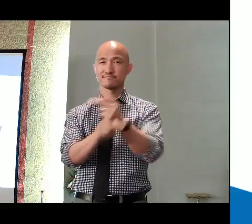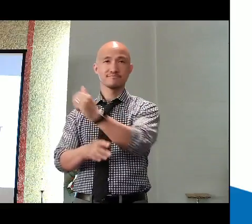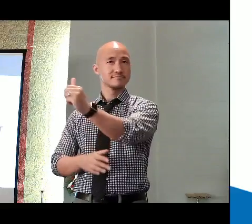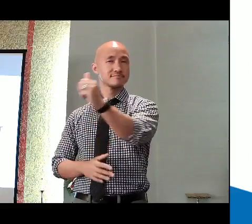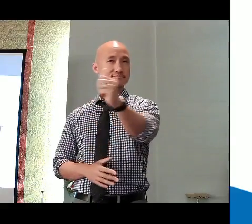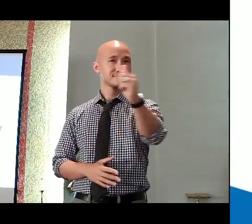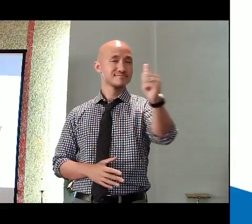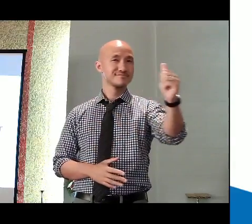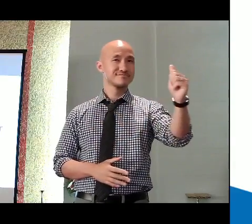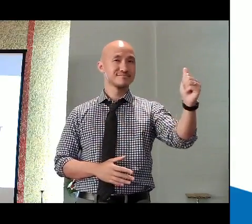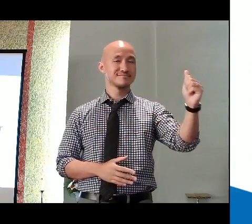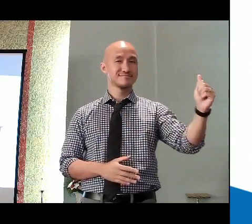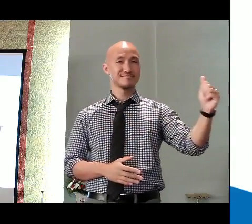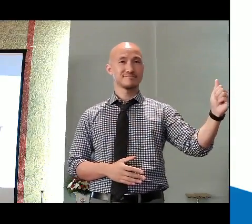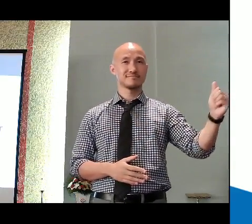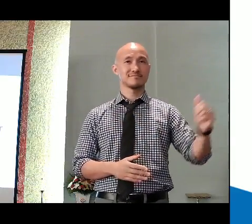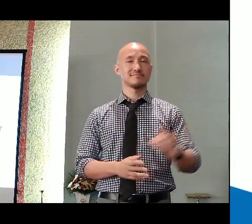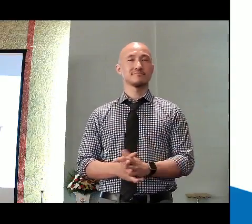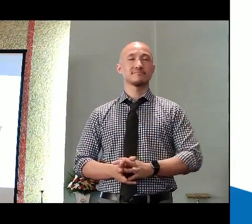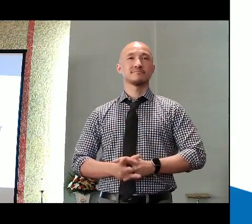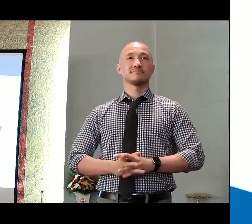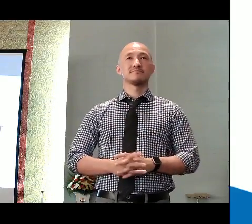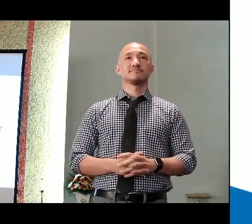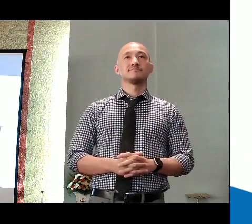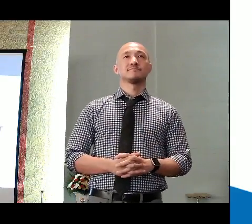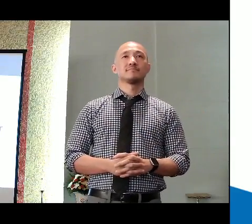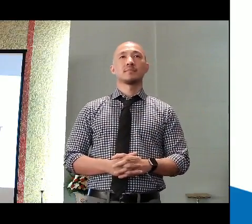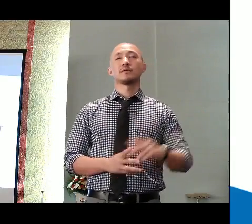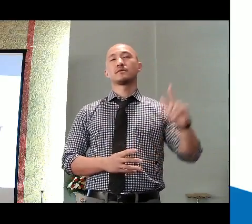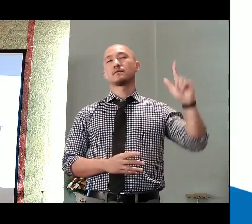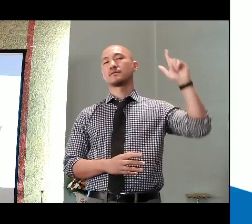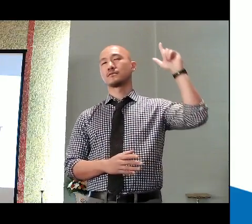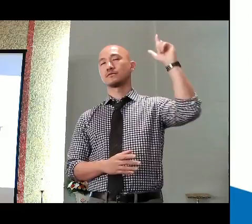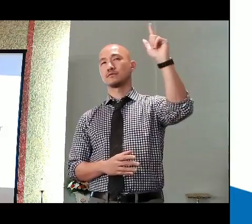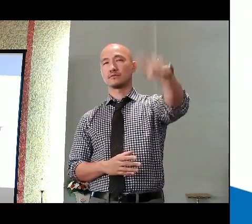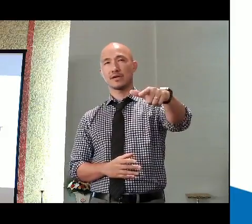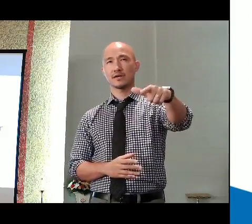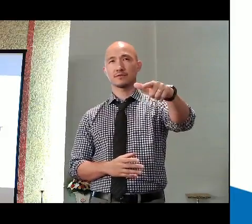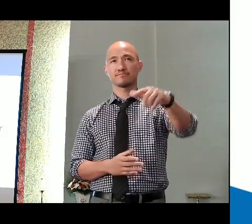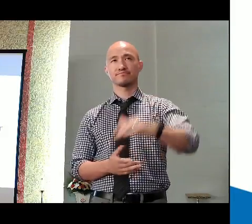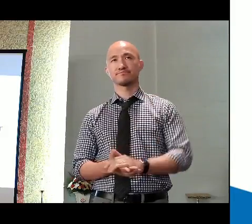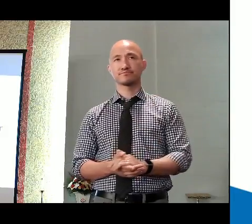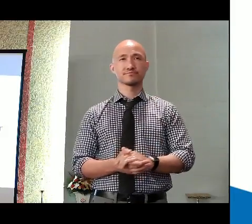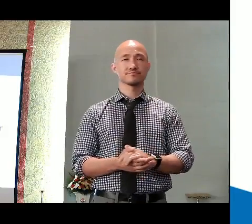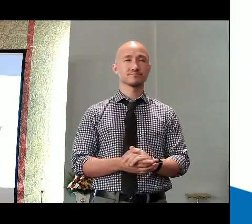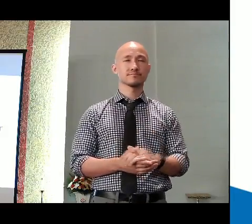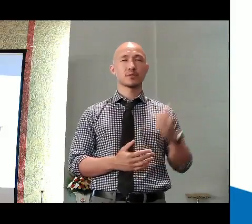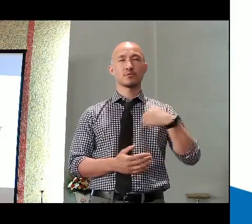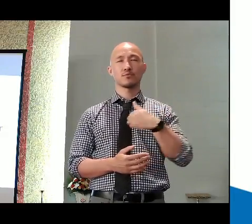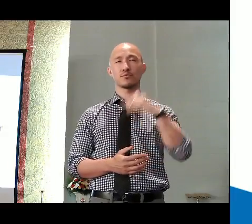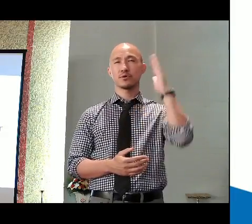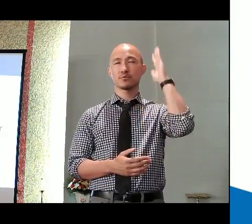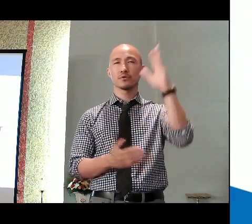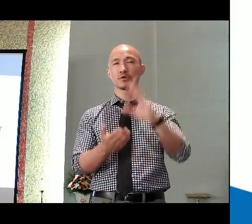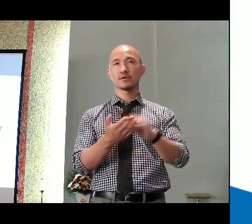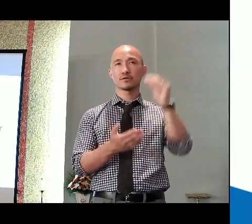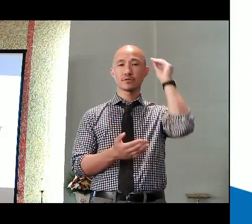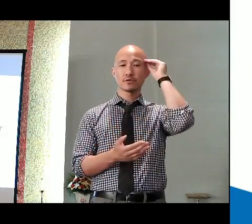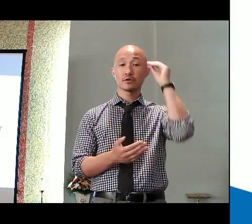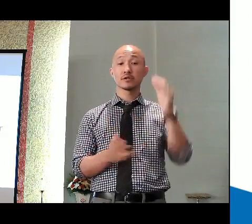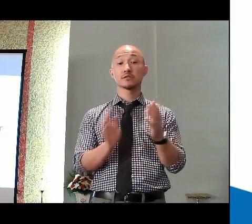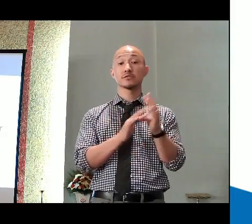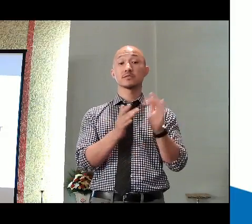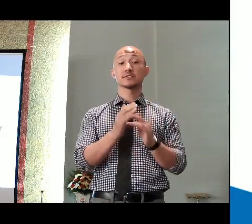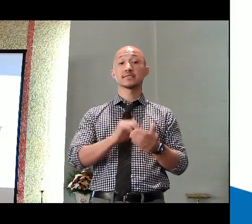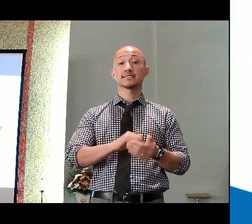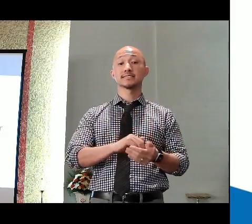forward to your wife. Later on, when we talk about how Christ covers the sinfulness of the